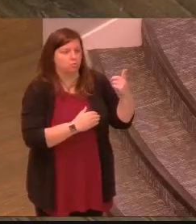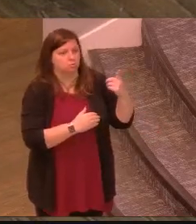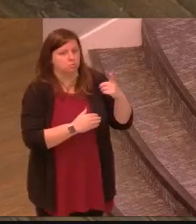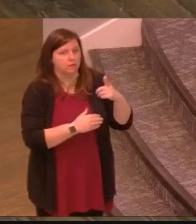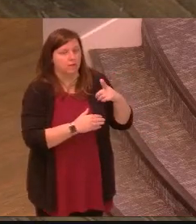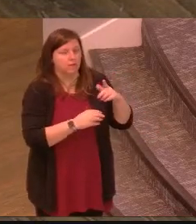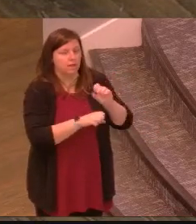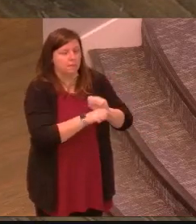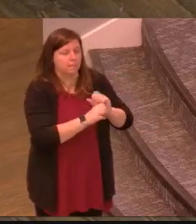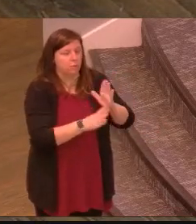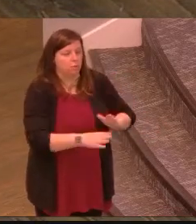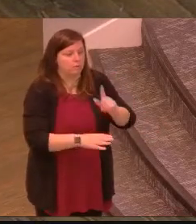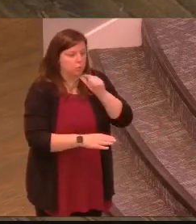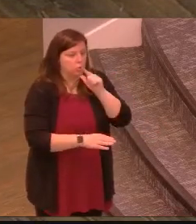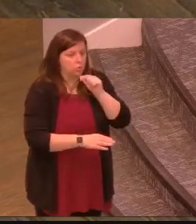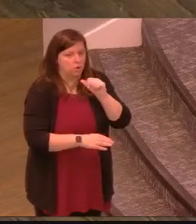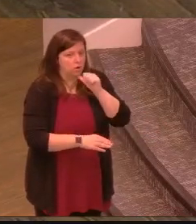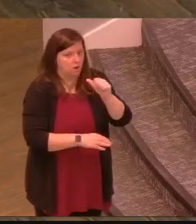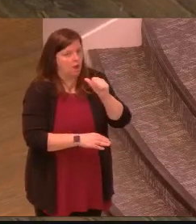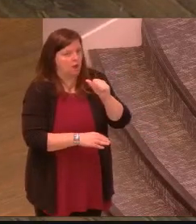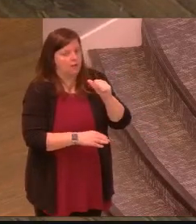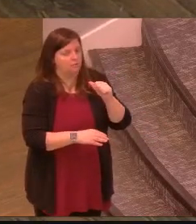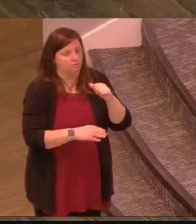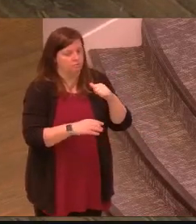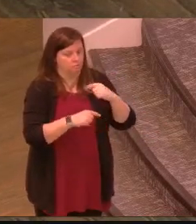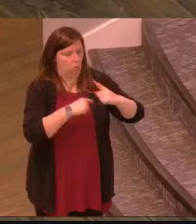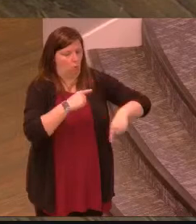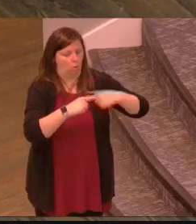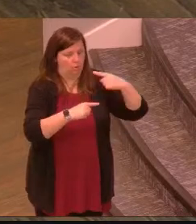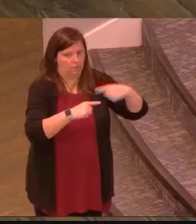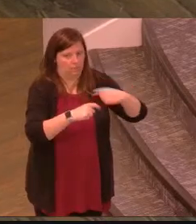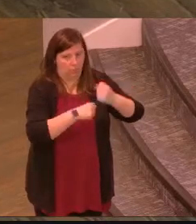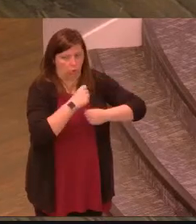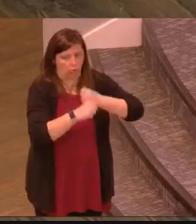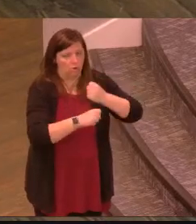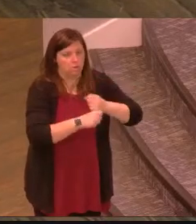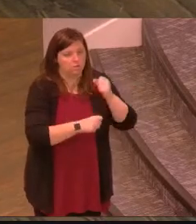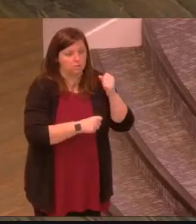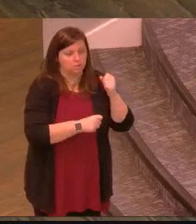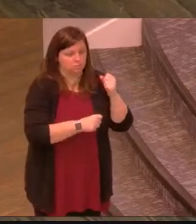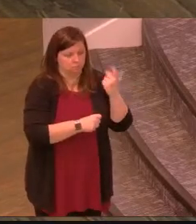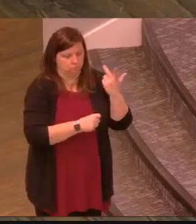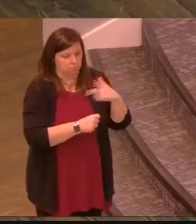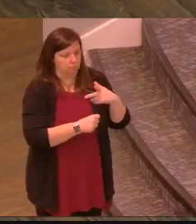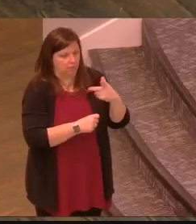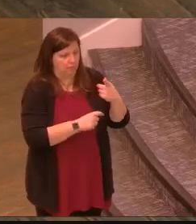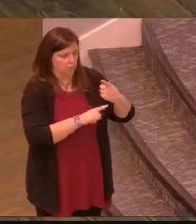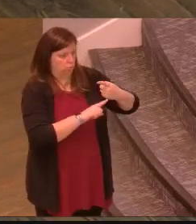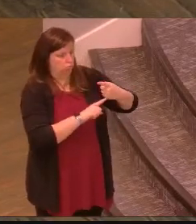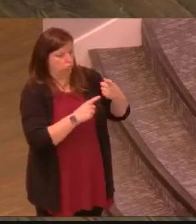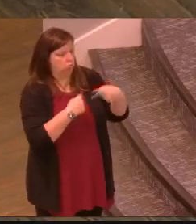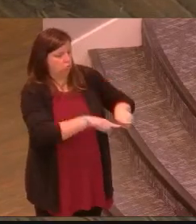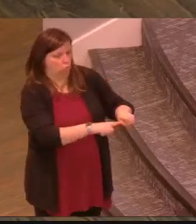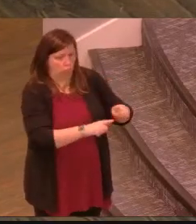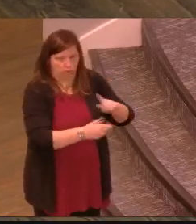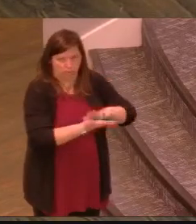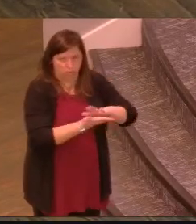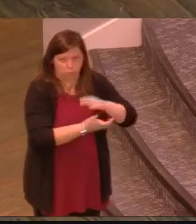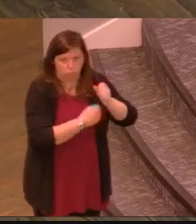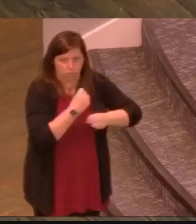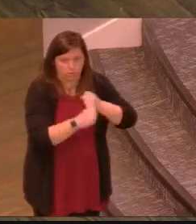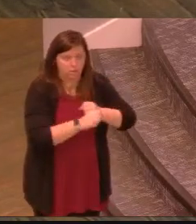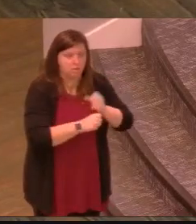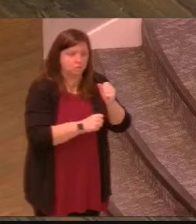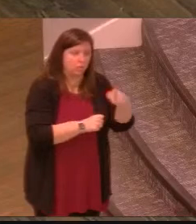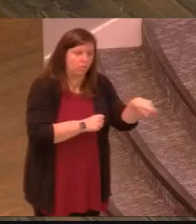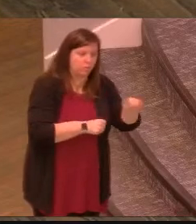out how to, to make up that pay over the summer. But many school systems, and more